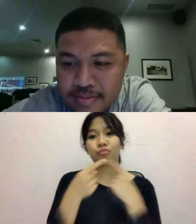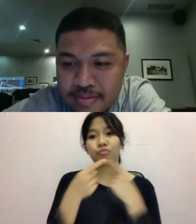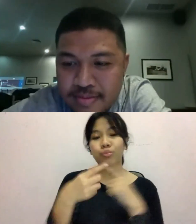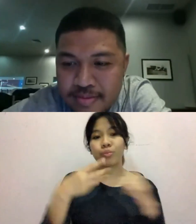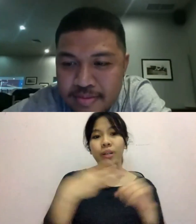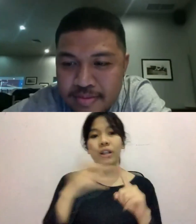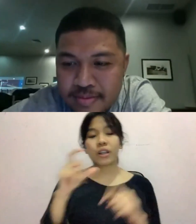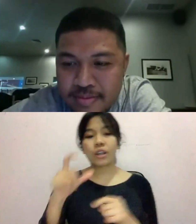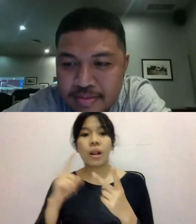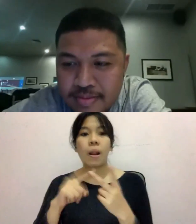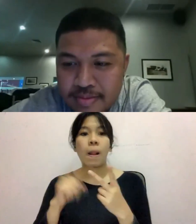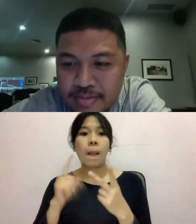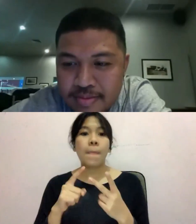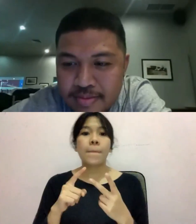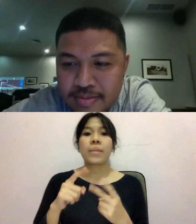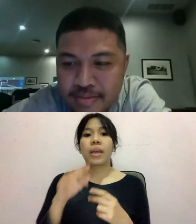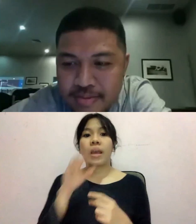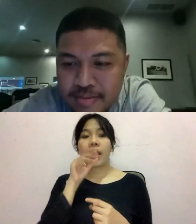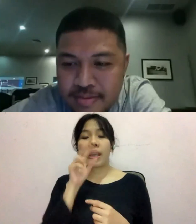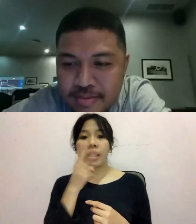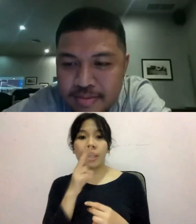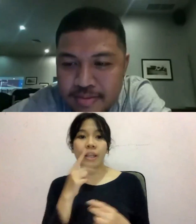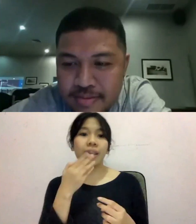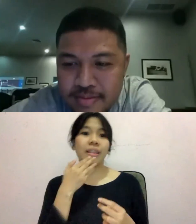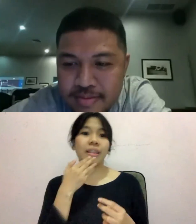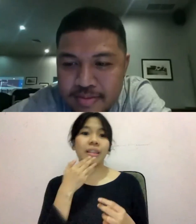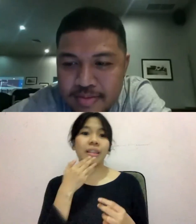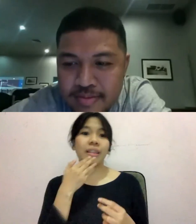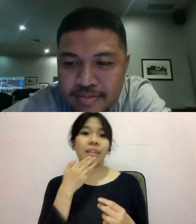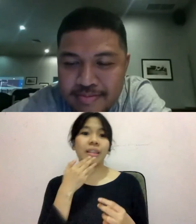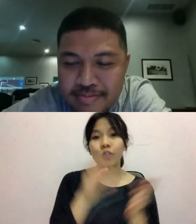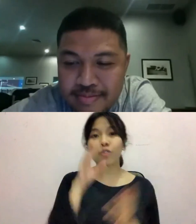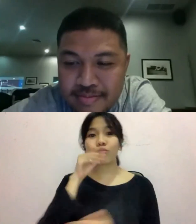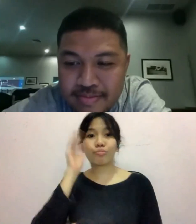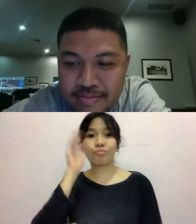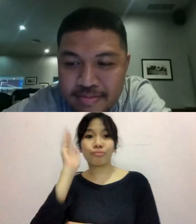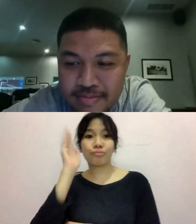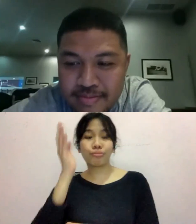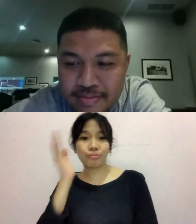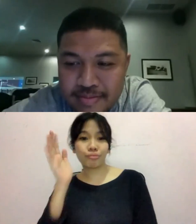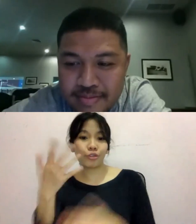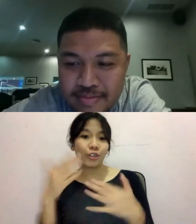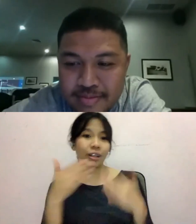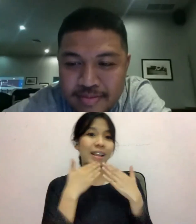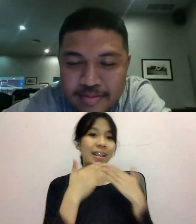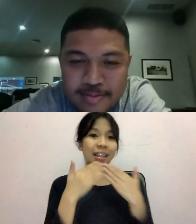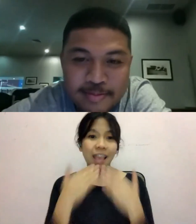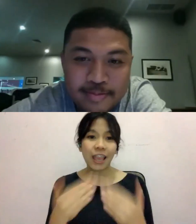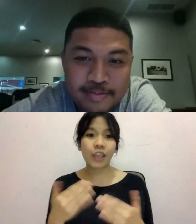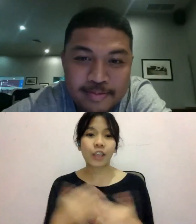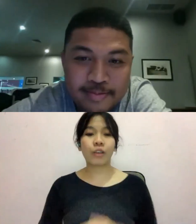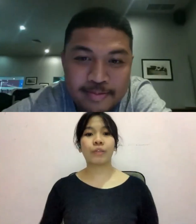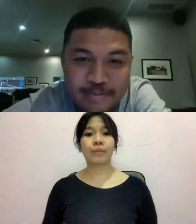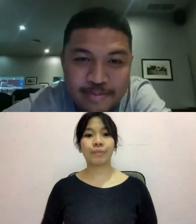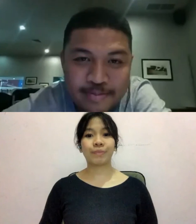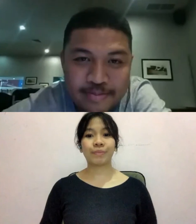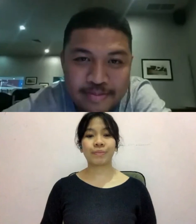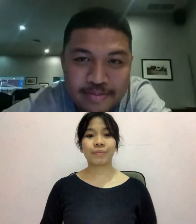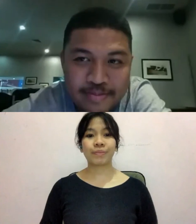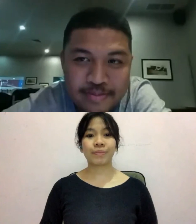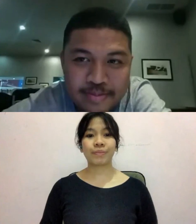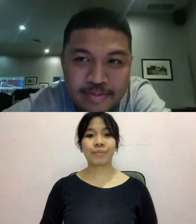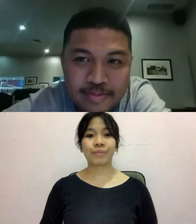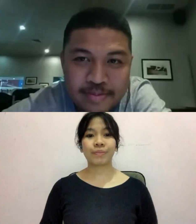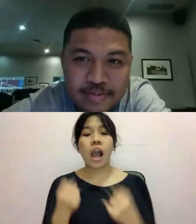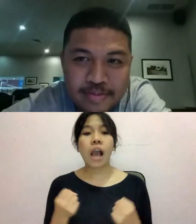And thank you to the moderator and speakers for your openness and willingness in sharing your lived experiences. I'm hopeful that we will continue